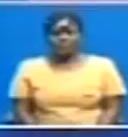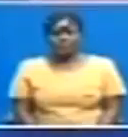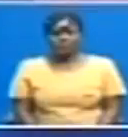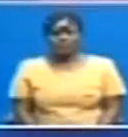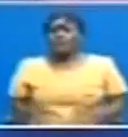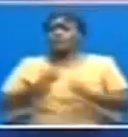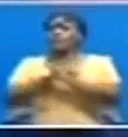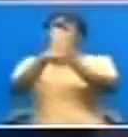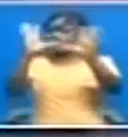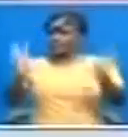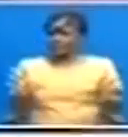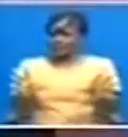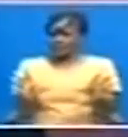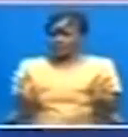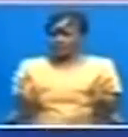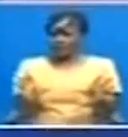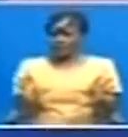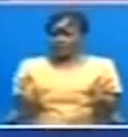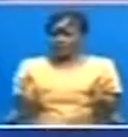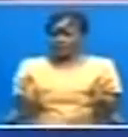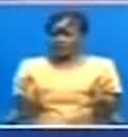It was very clear. David Chiftiri has been cleared.